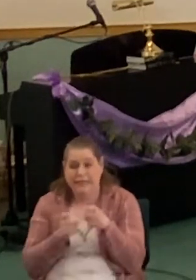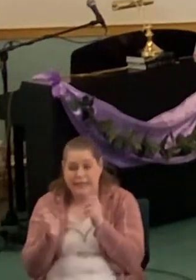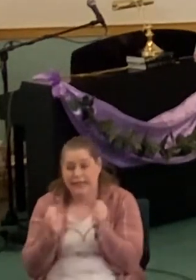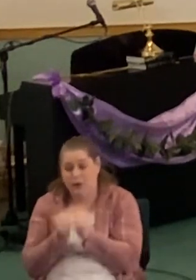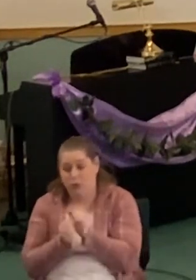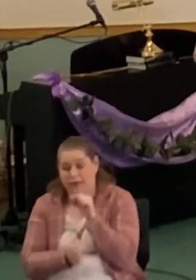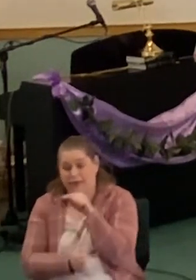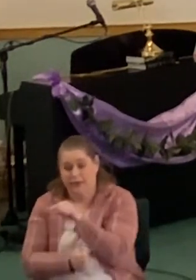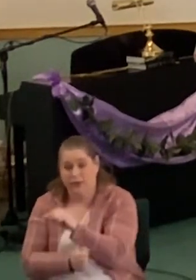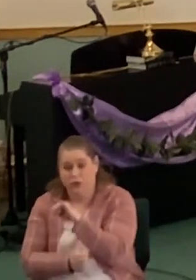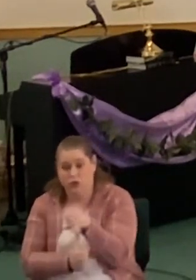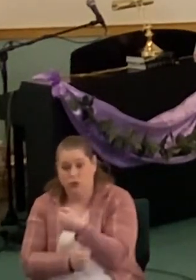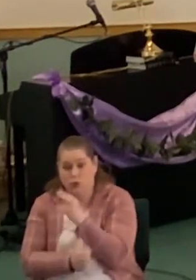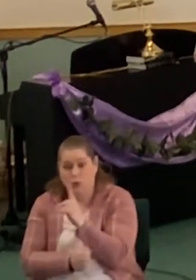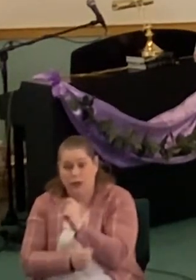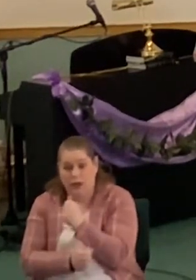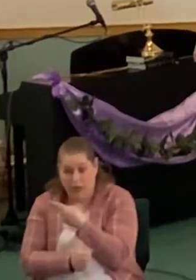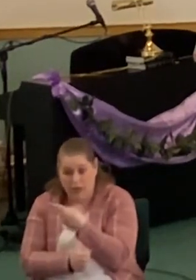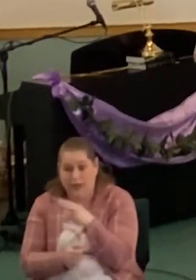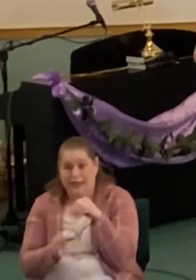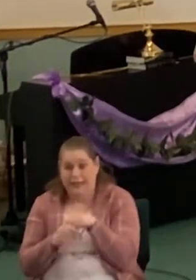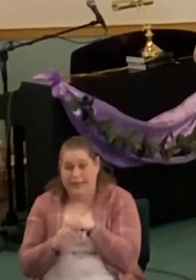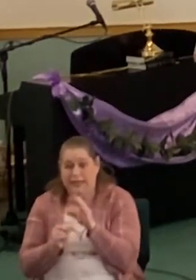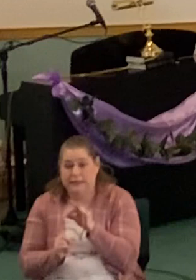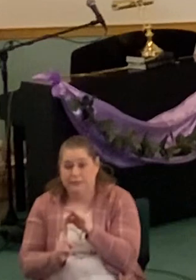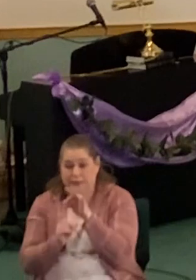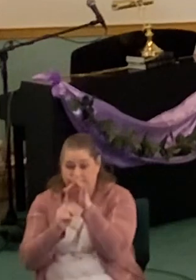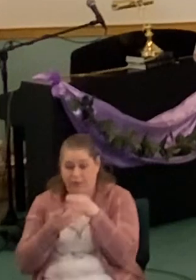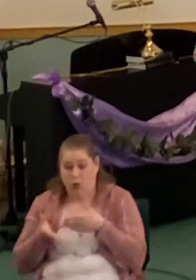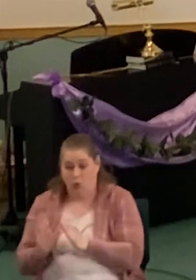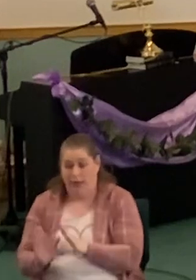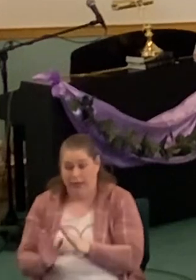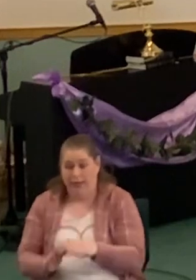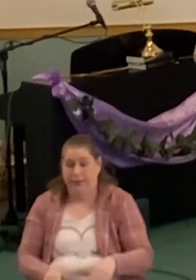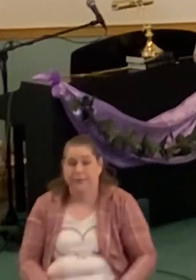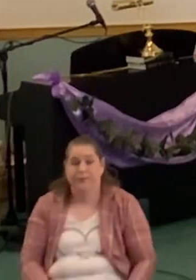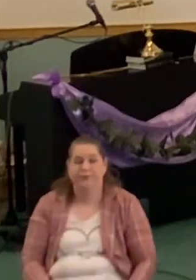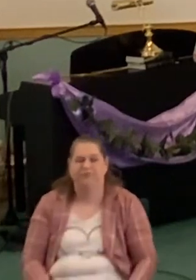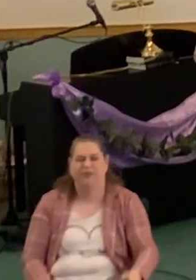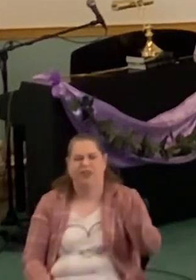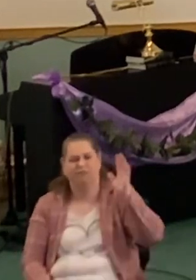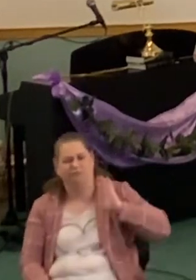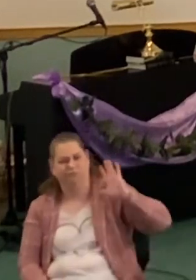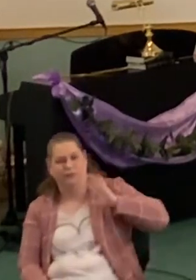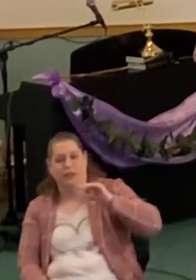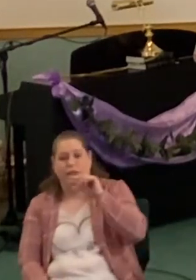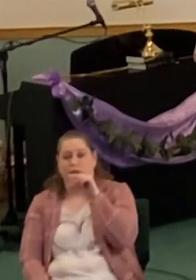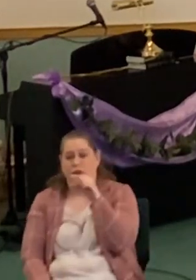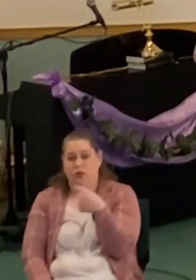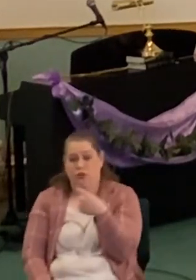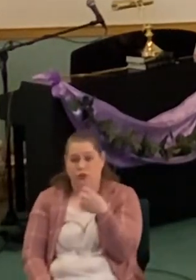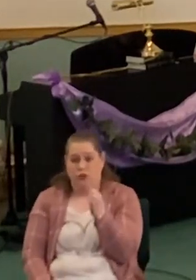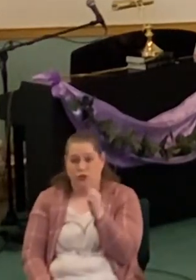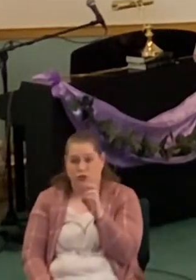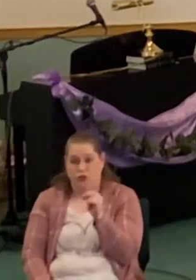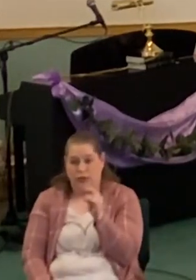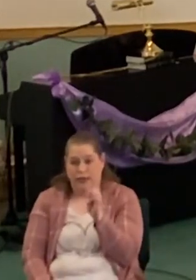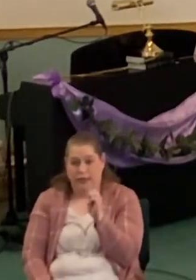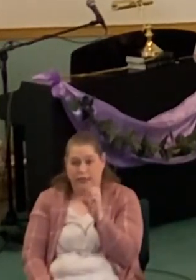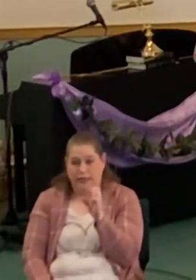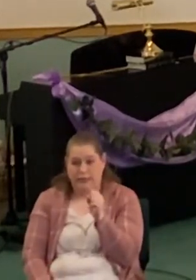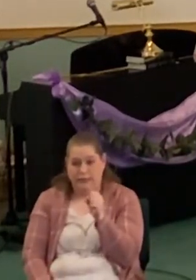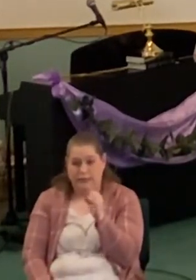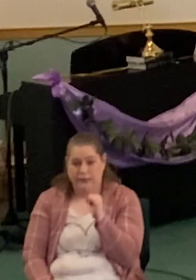unique relationship with the nation of Israel. Back in Genesis 12, God had chosen Abraham